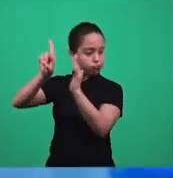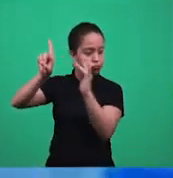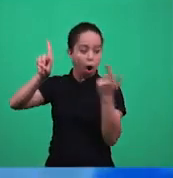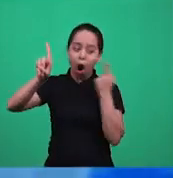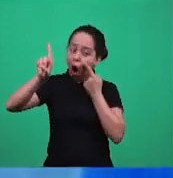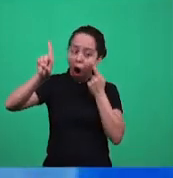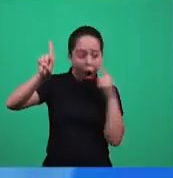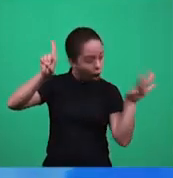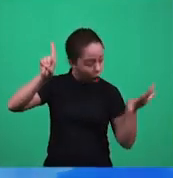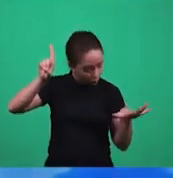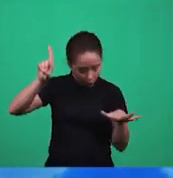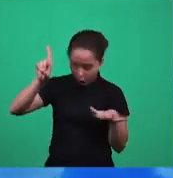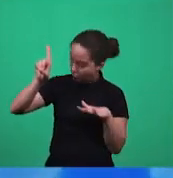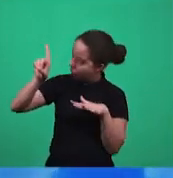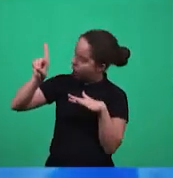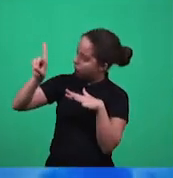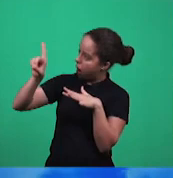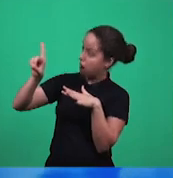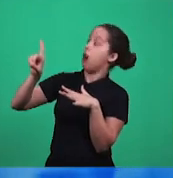of God.